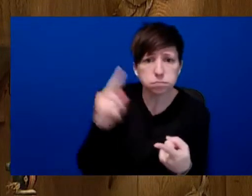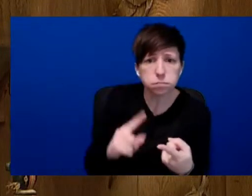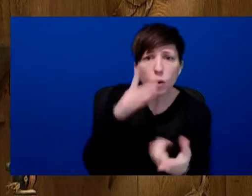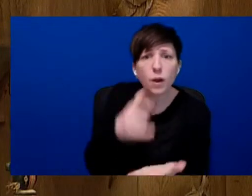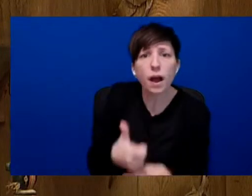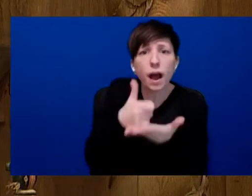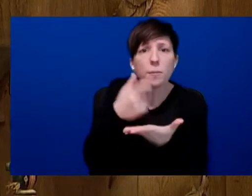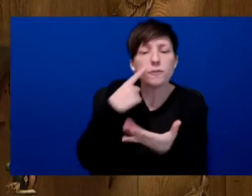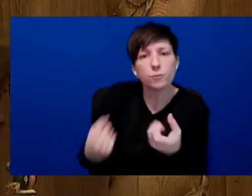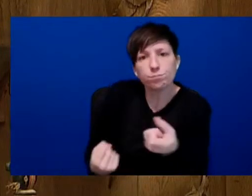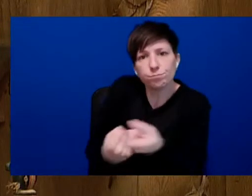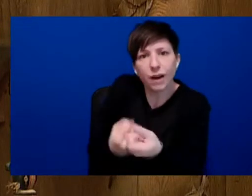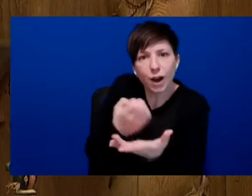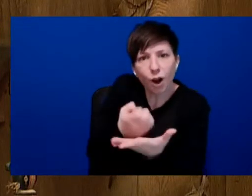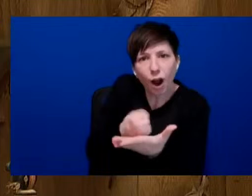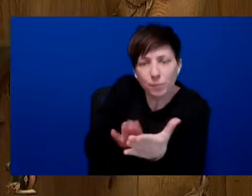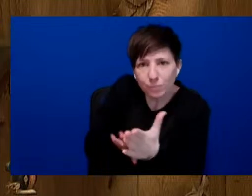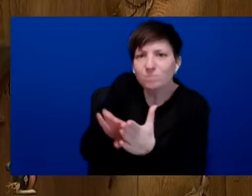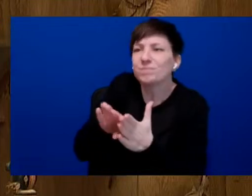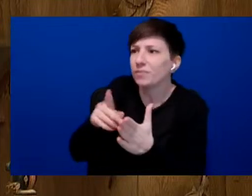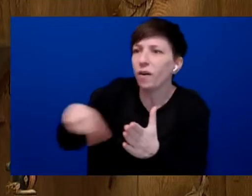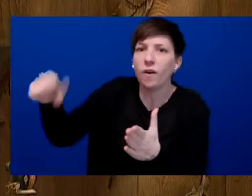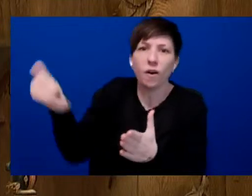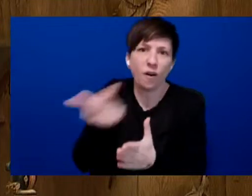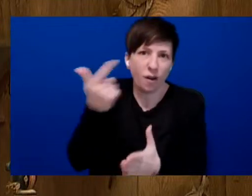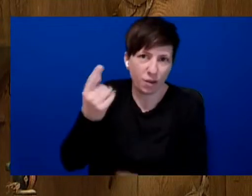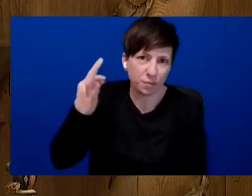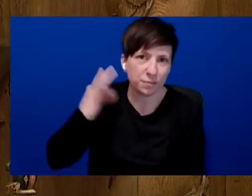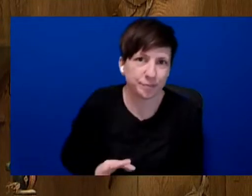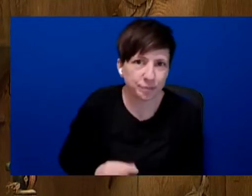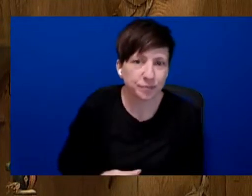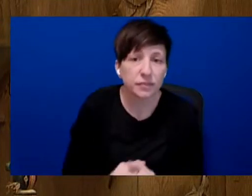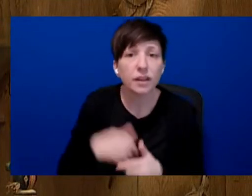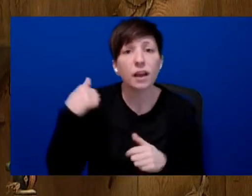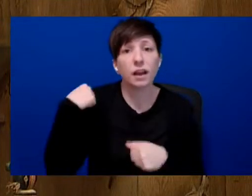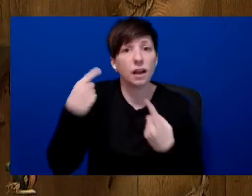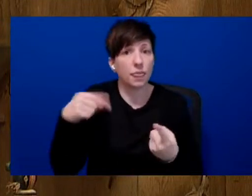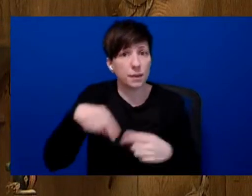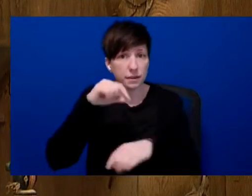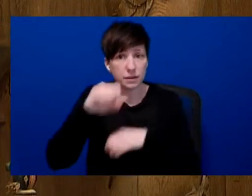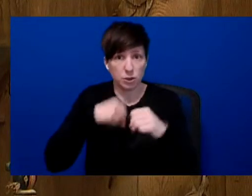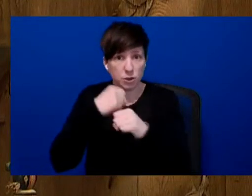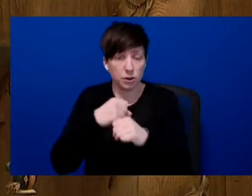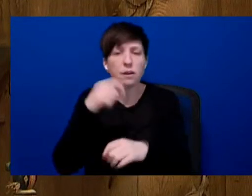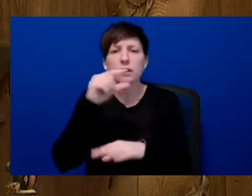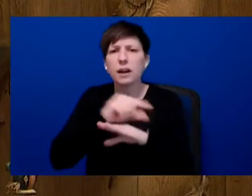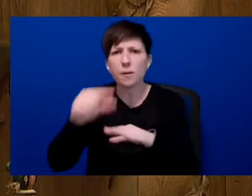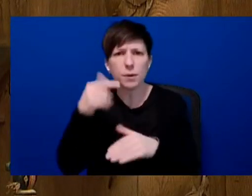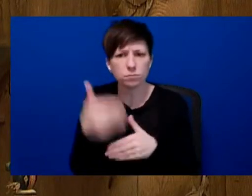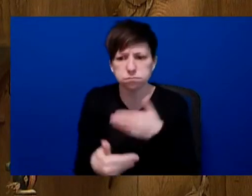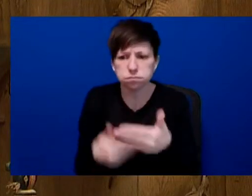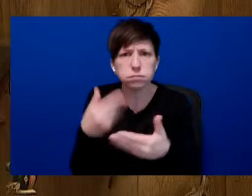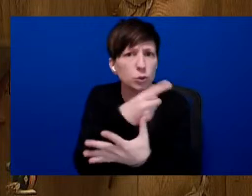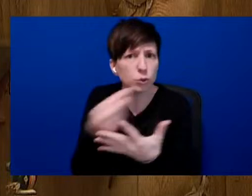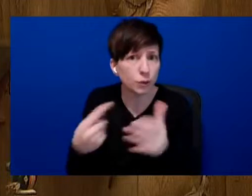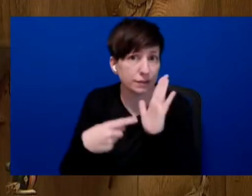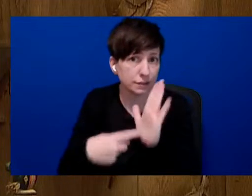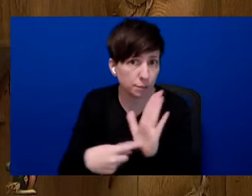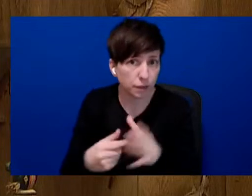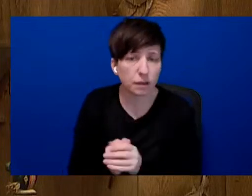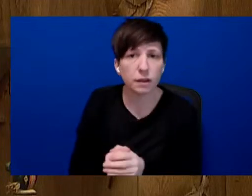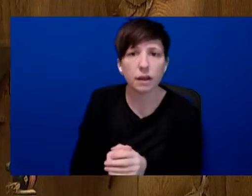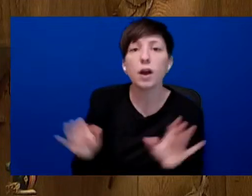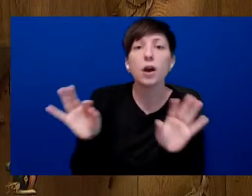In just the past year, your government has taken many steps to do just that. New cost of living credits have been sent